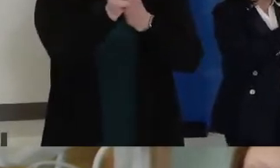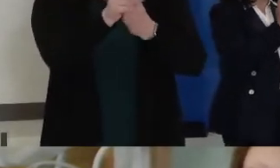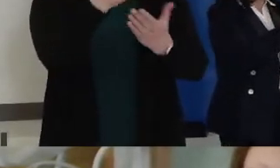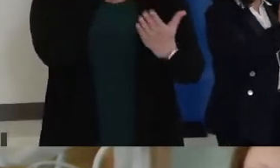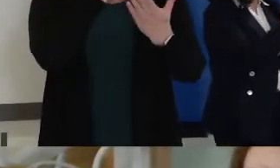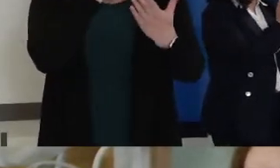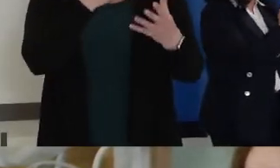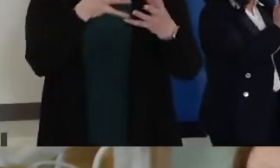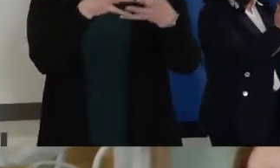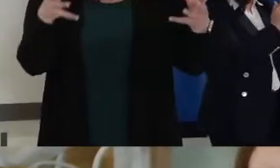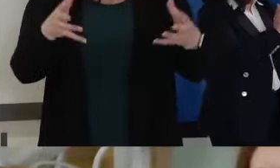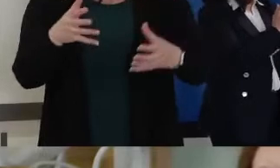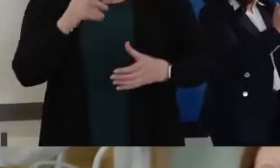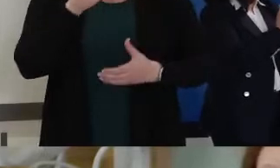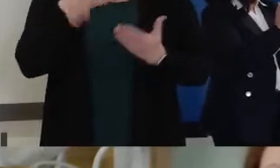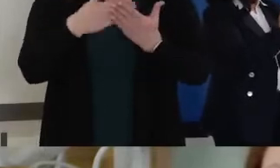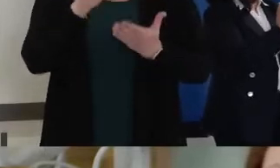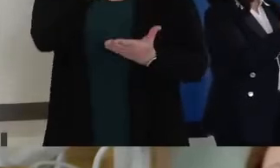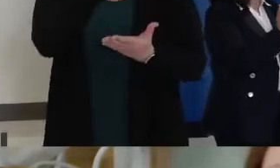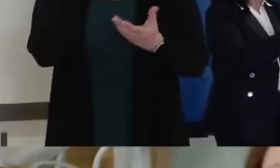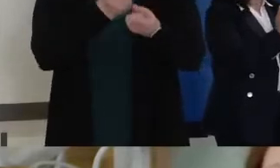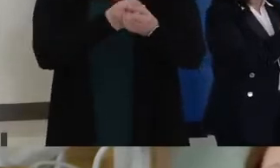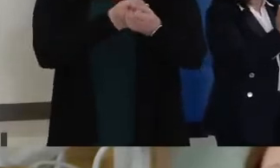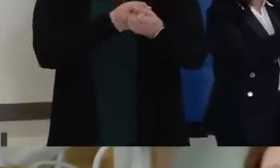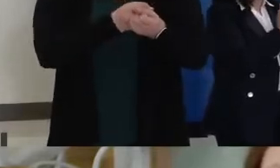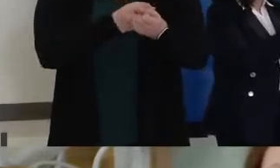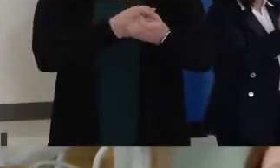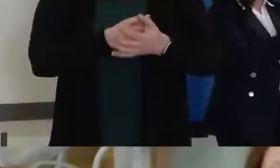of you, for your support. With that,